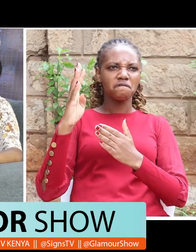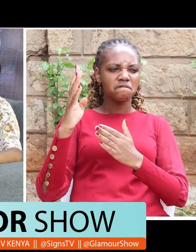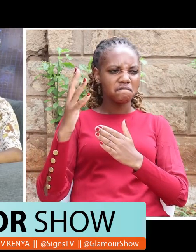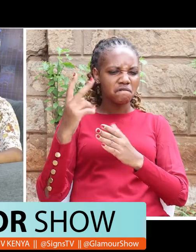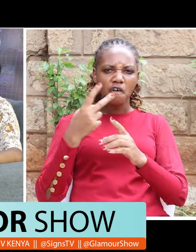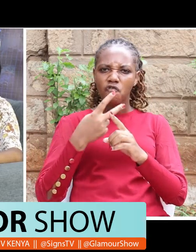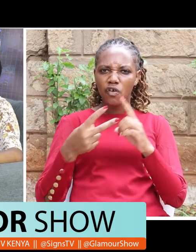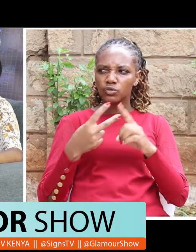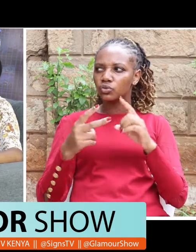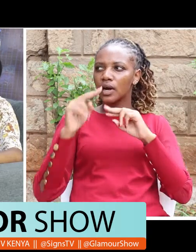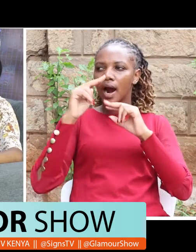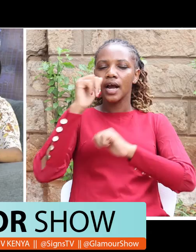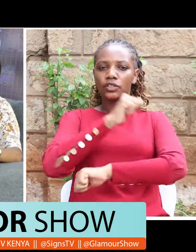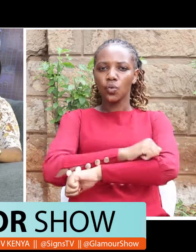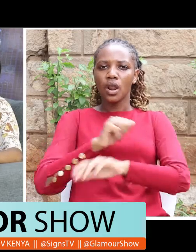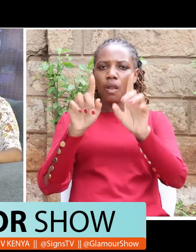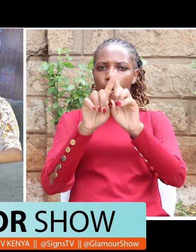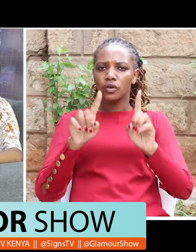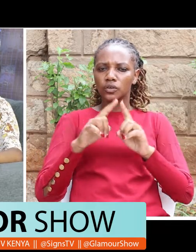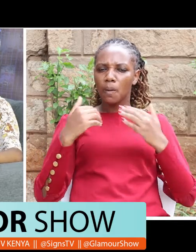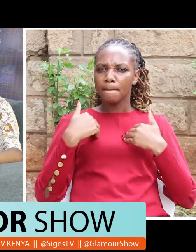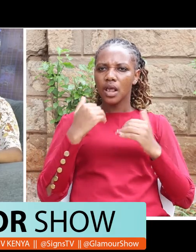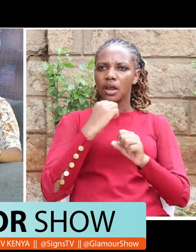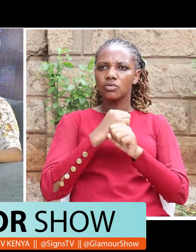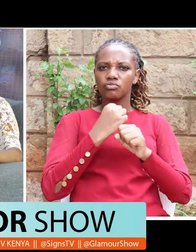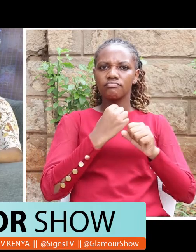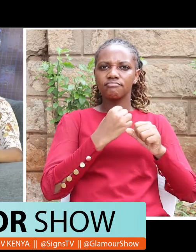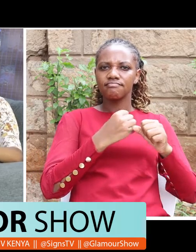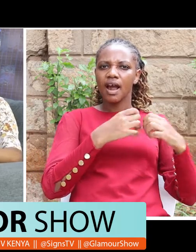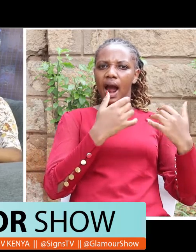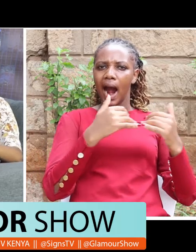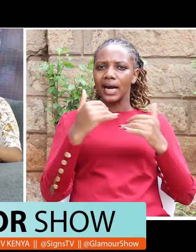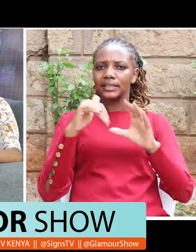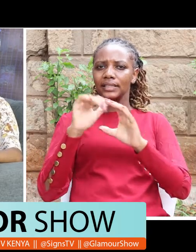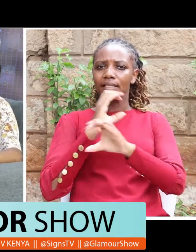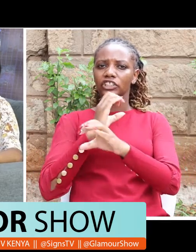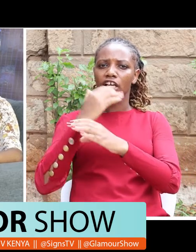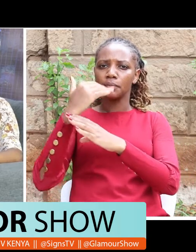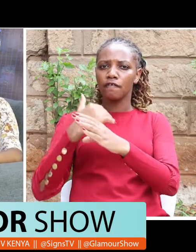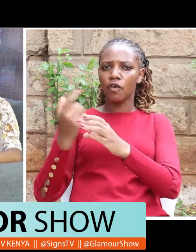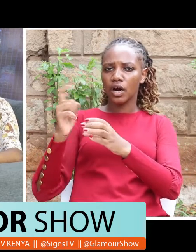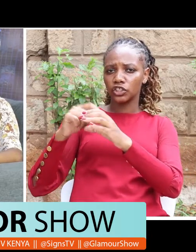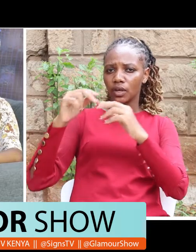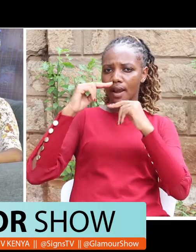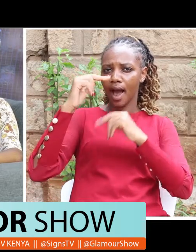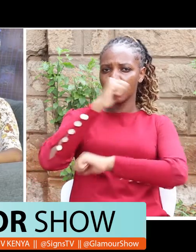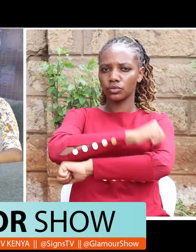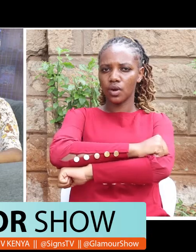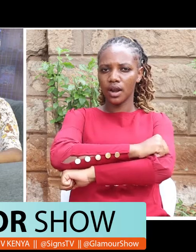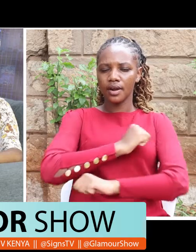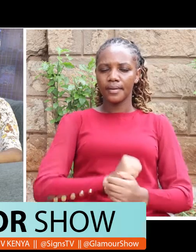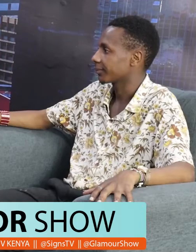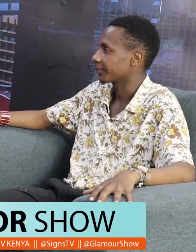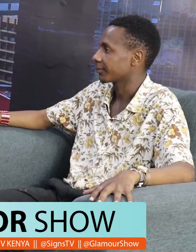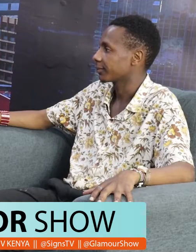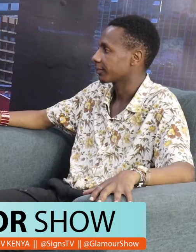school. And I also used to do acting in church before I joined high school.